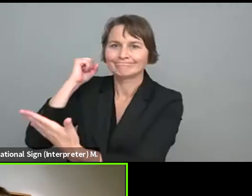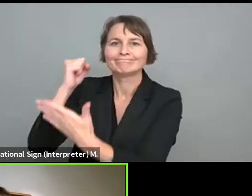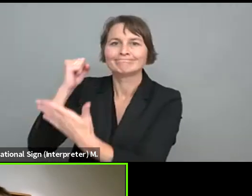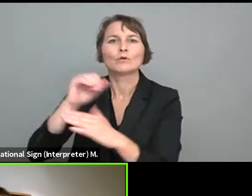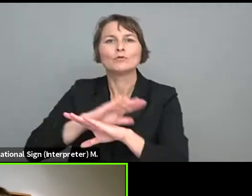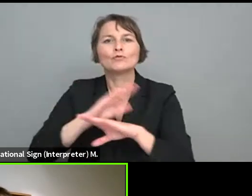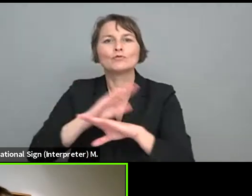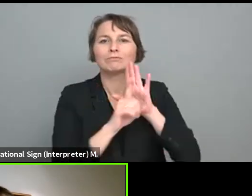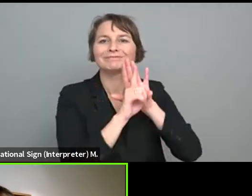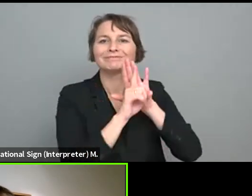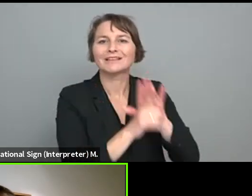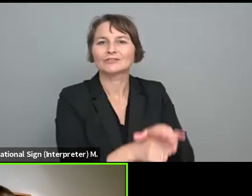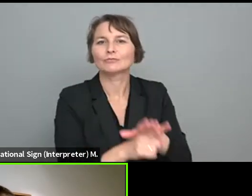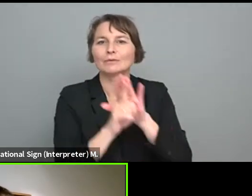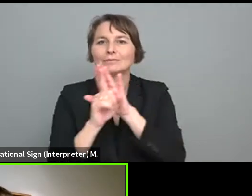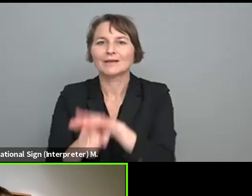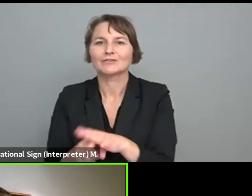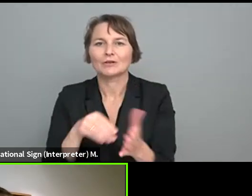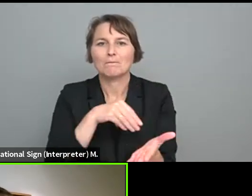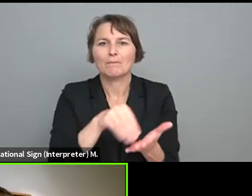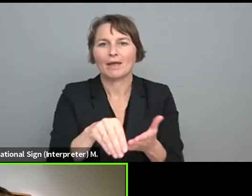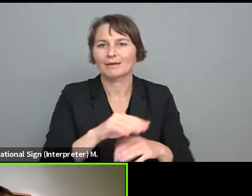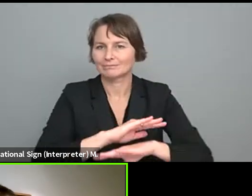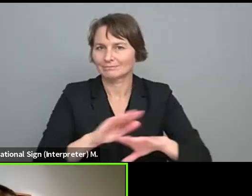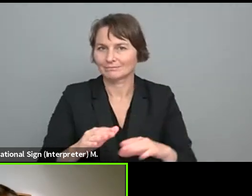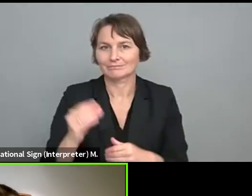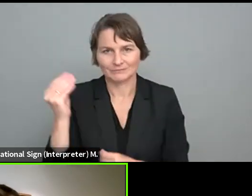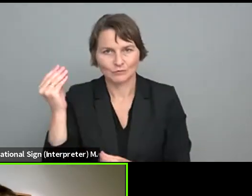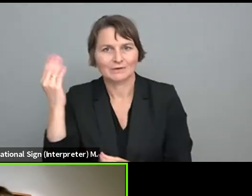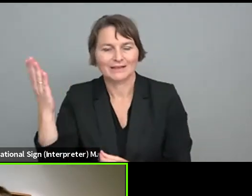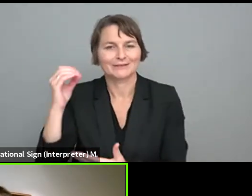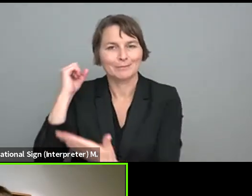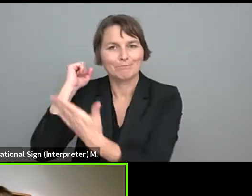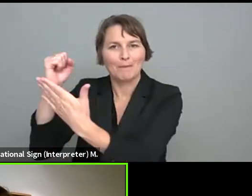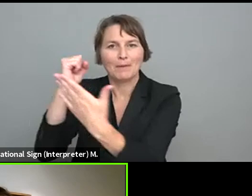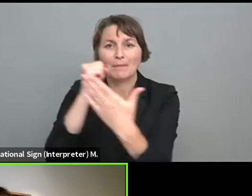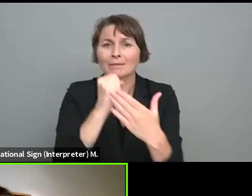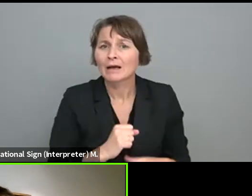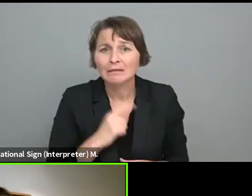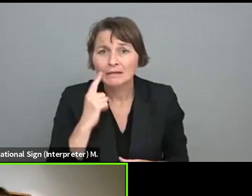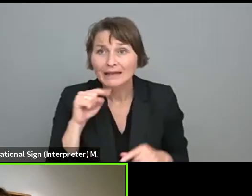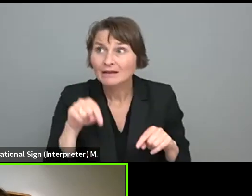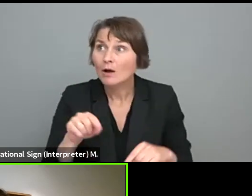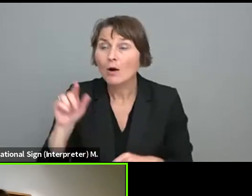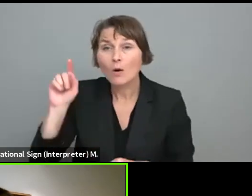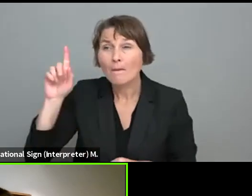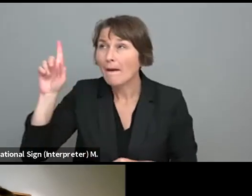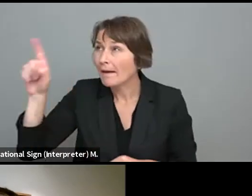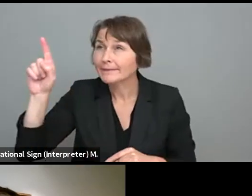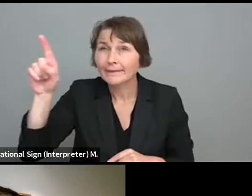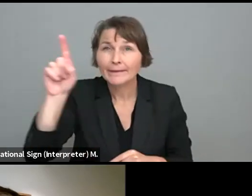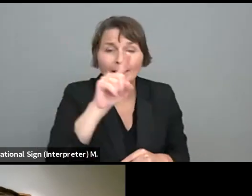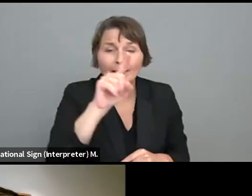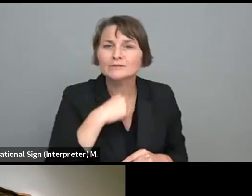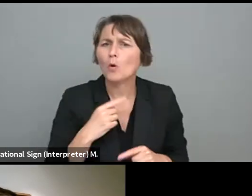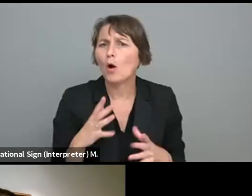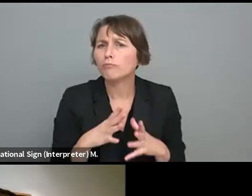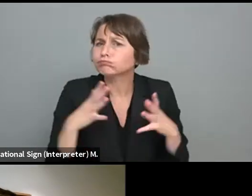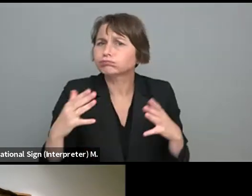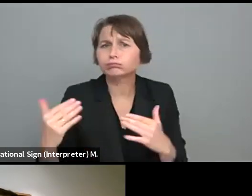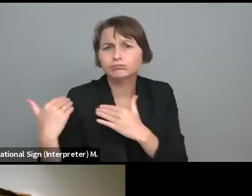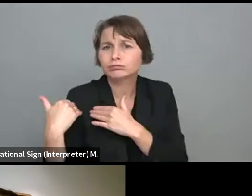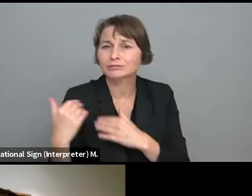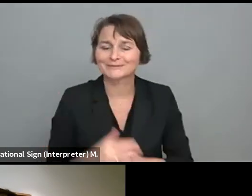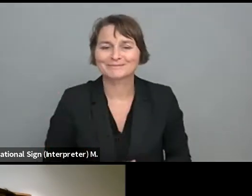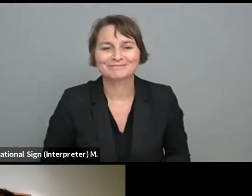not, I would say, that's not too much to ask of employers. It is shifting the burden of